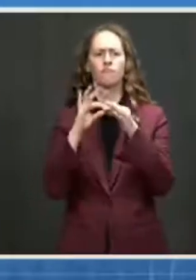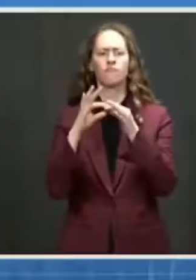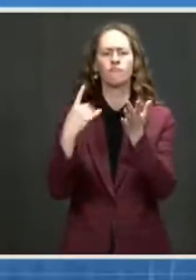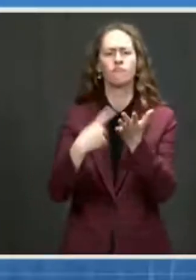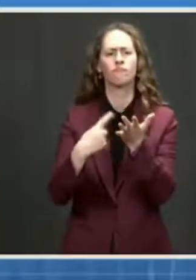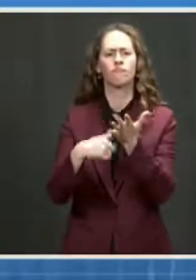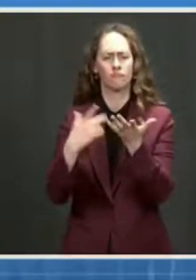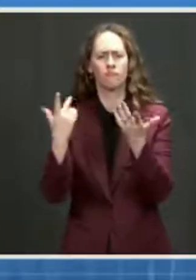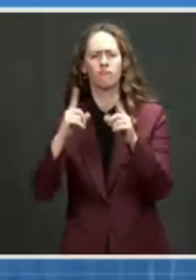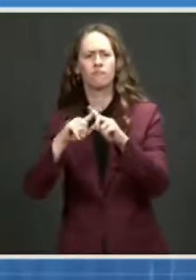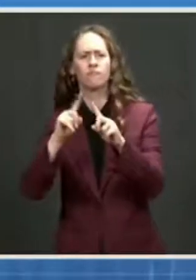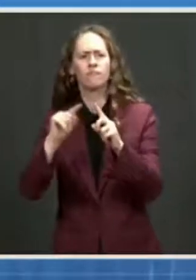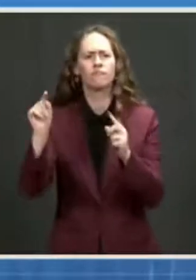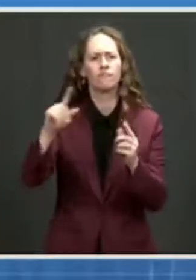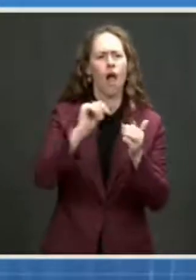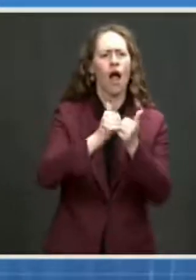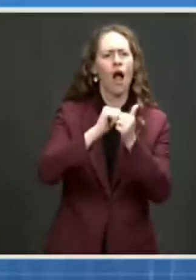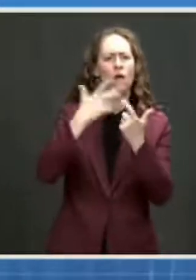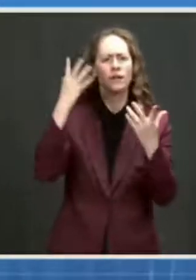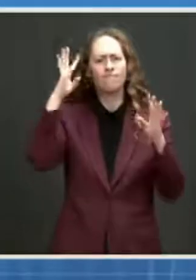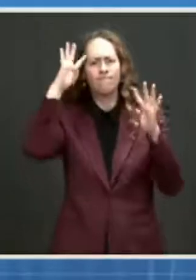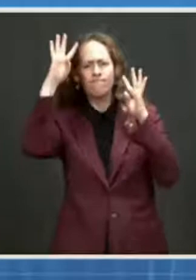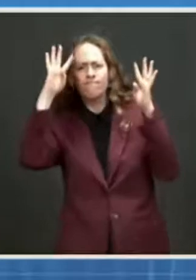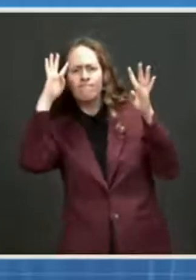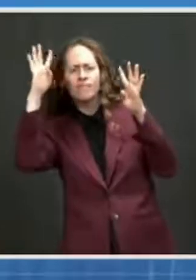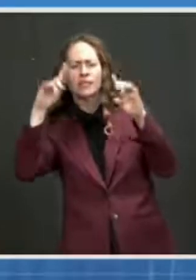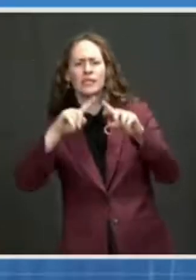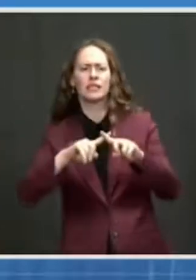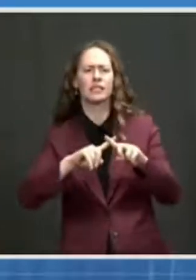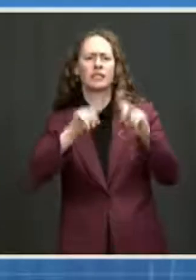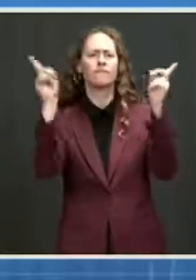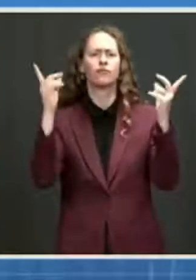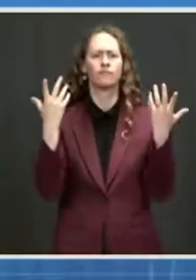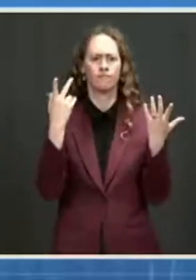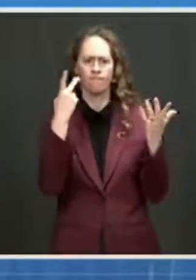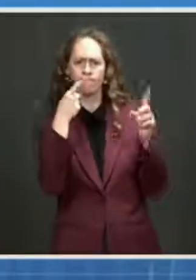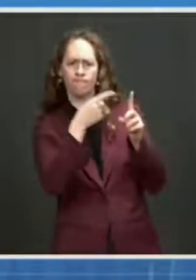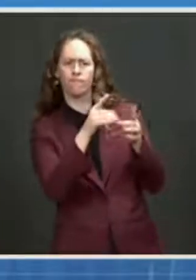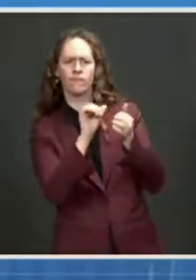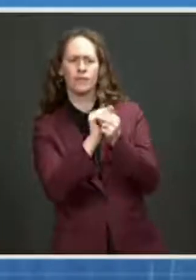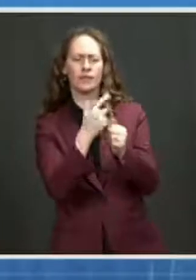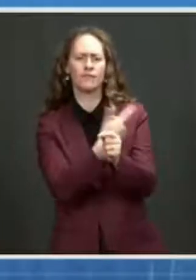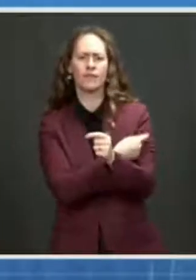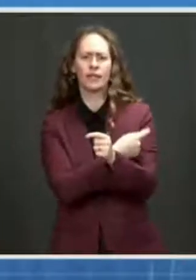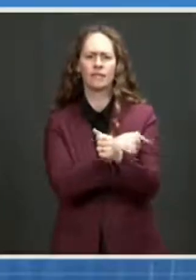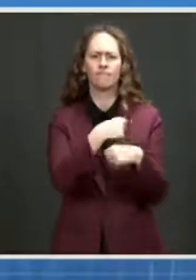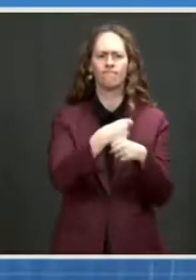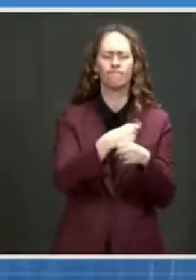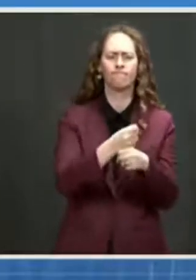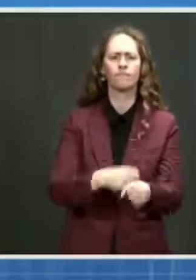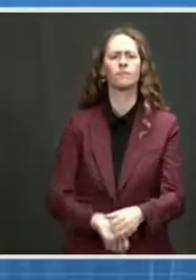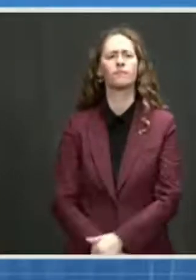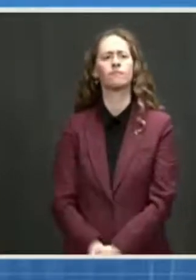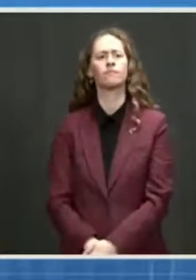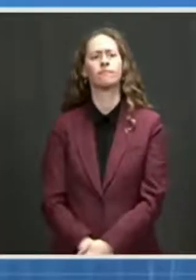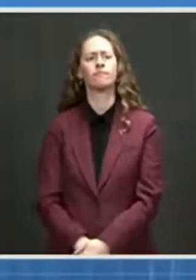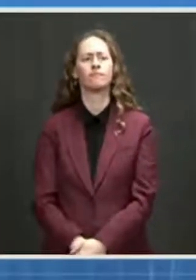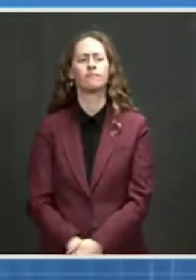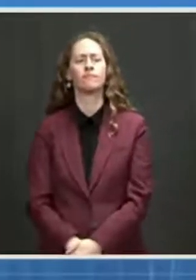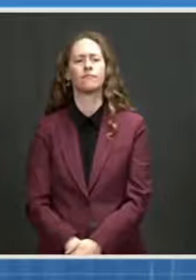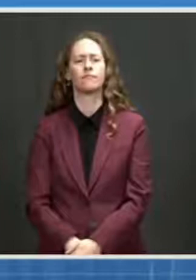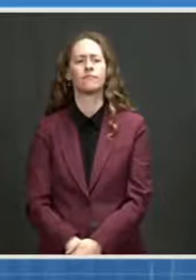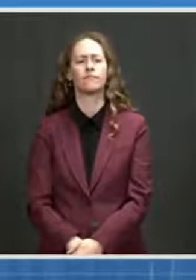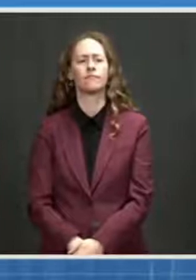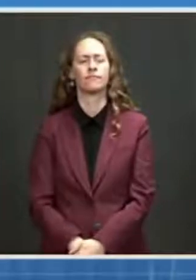platform over the last 2 decades so that we would be ready in case the worst should happen. Jonathan, that's how you got your vaccine in the first